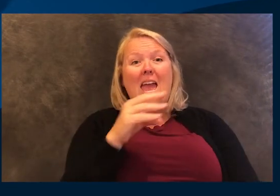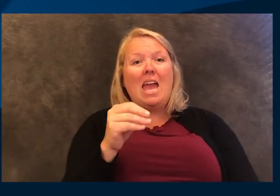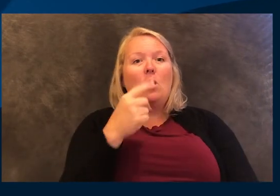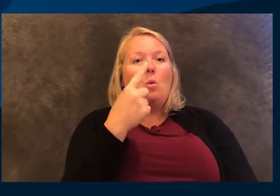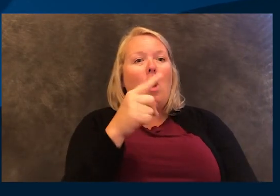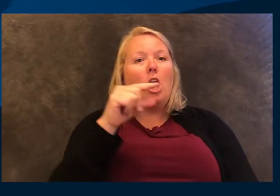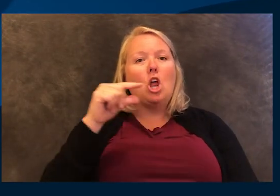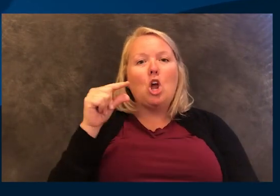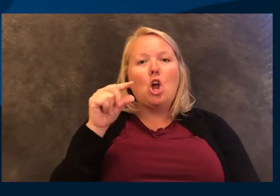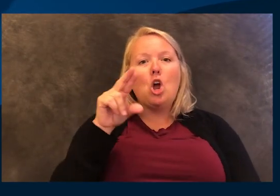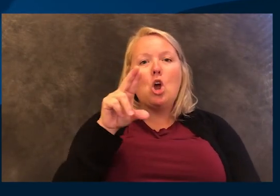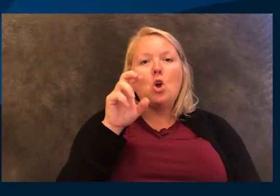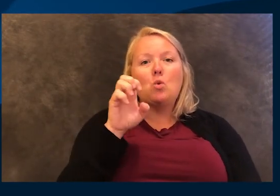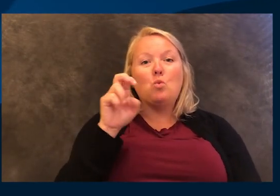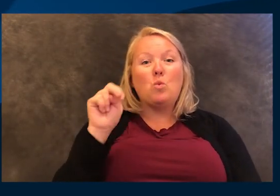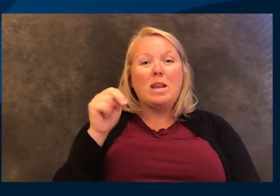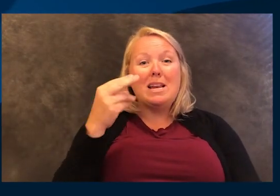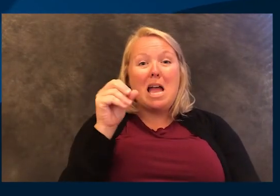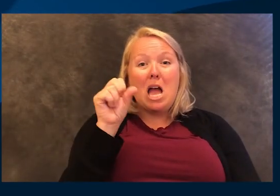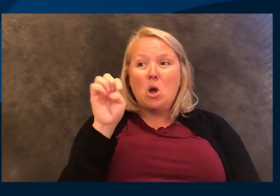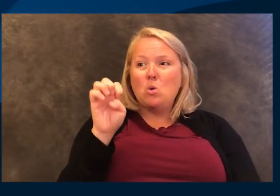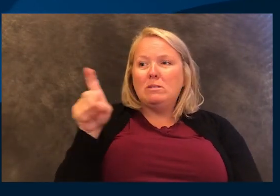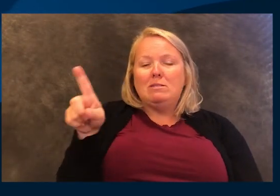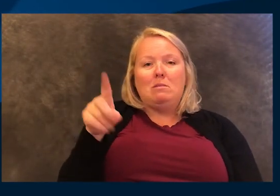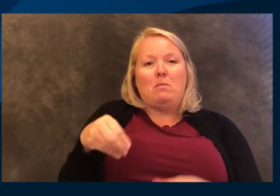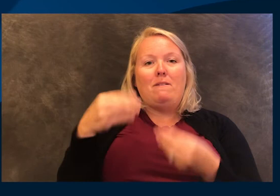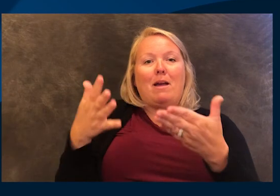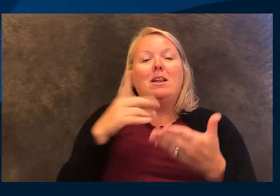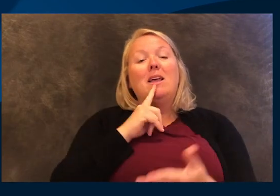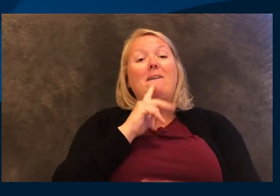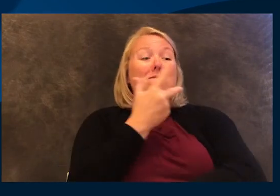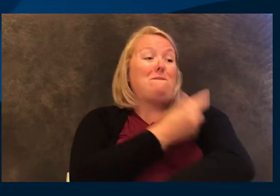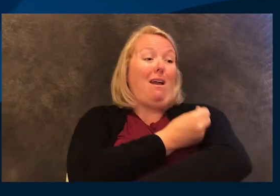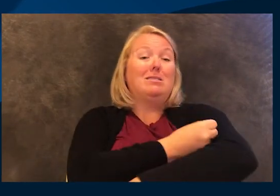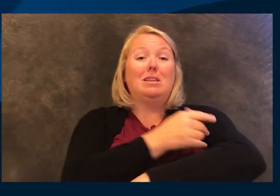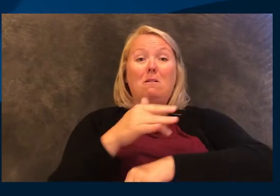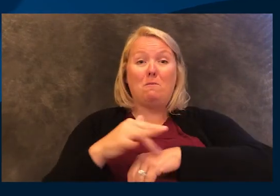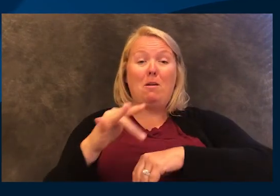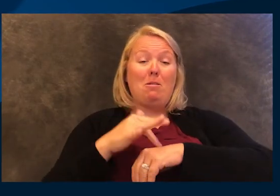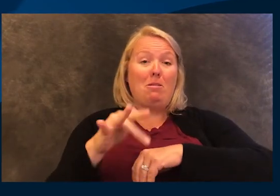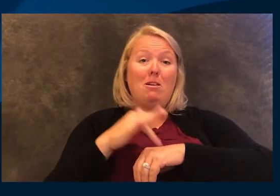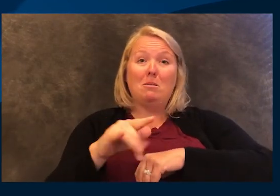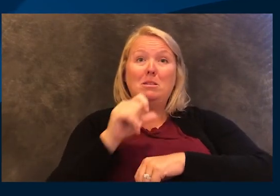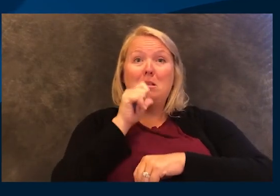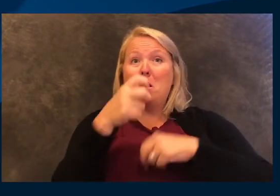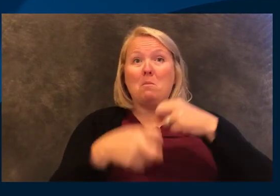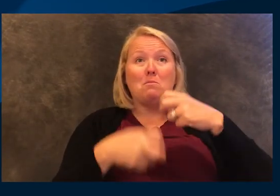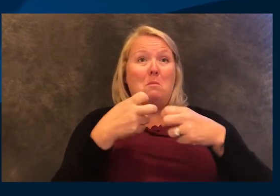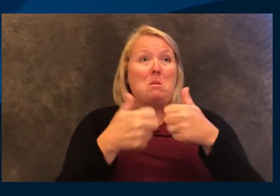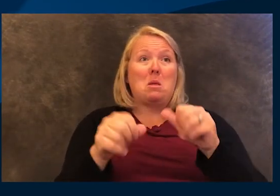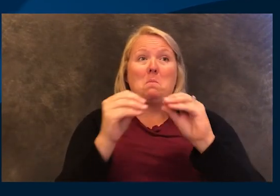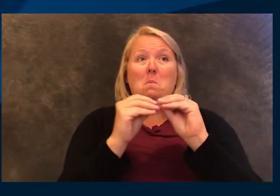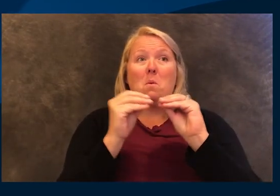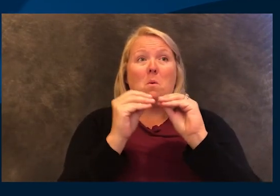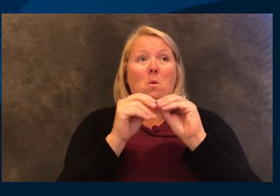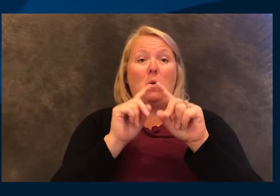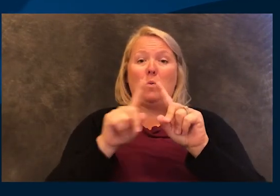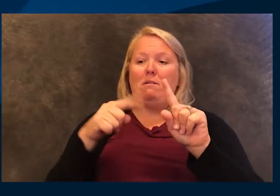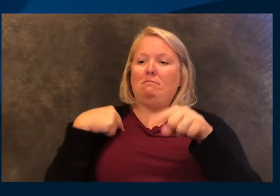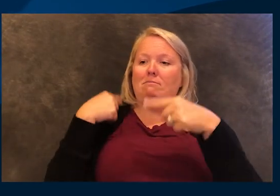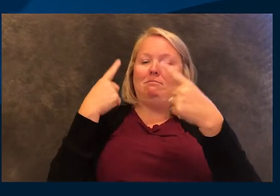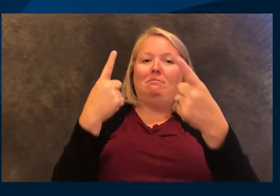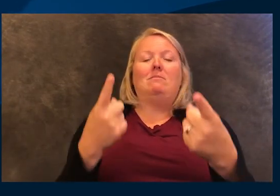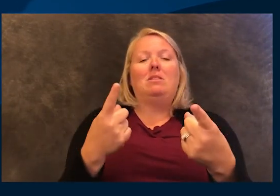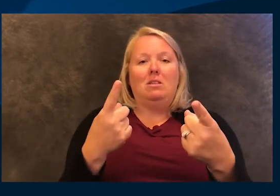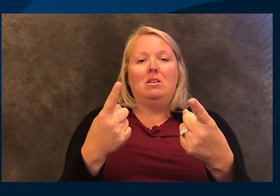getting their landscaping materials a couple of weeks ago. So vaccines are available. That shouldn't be an issue anymore. We've come through that period of